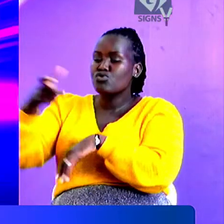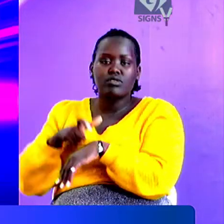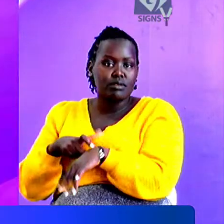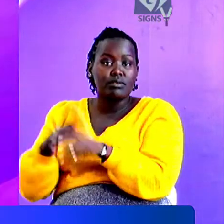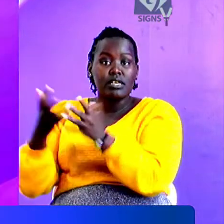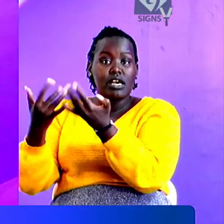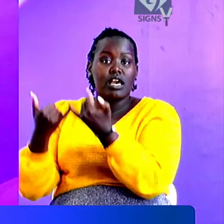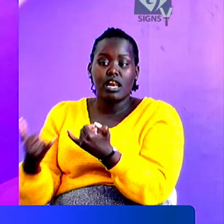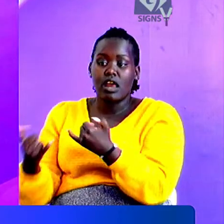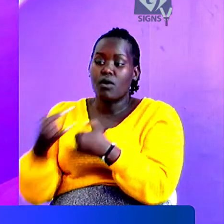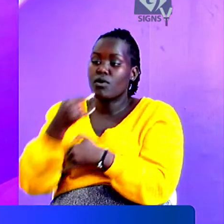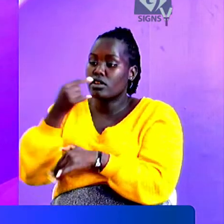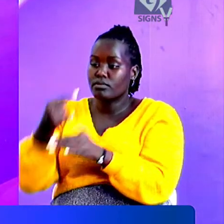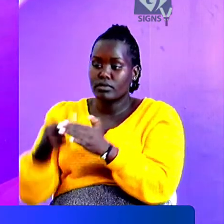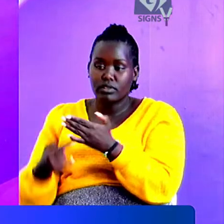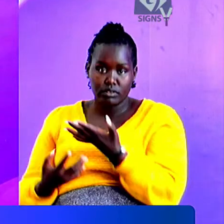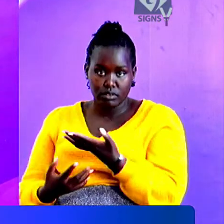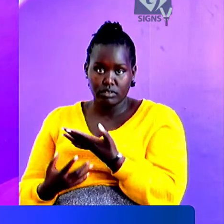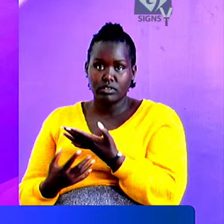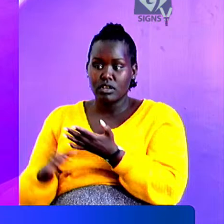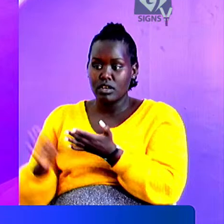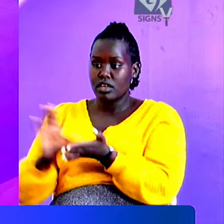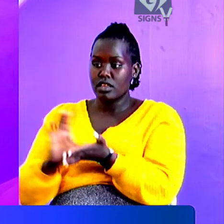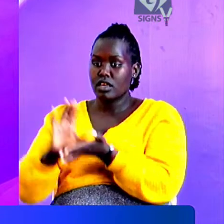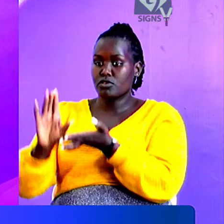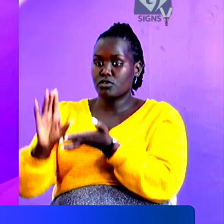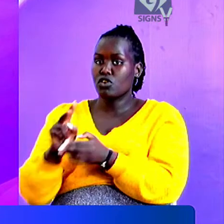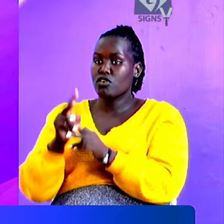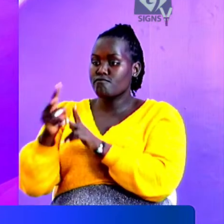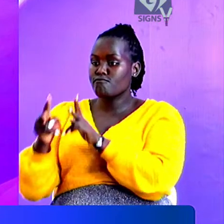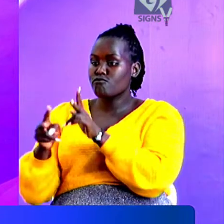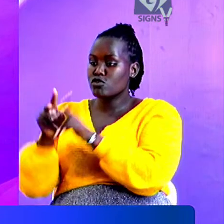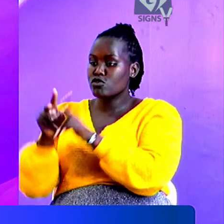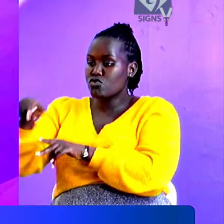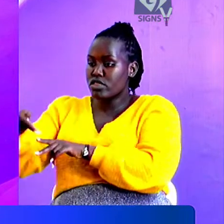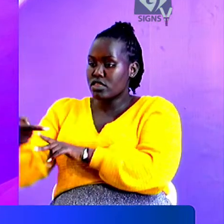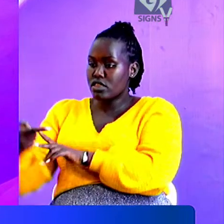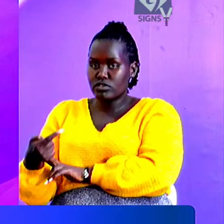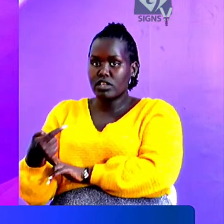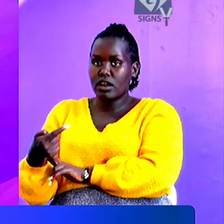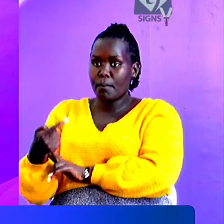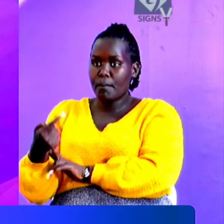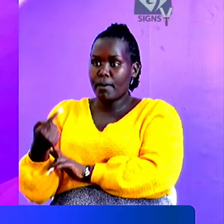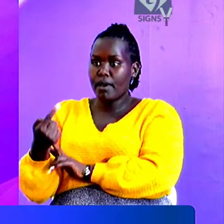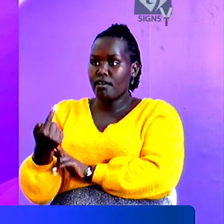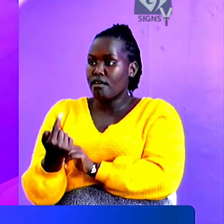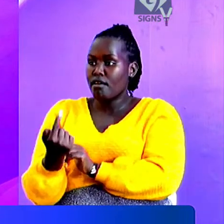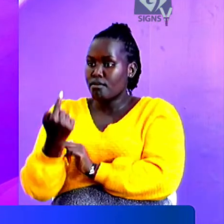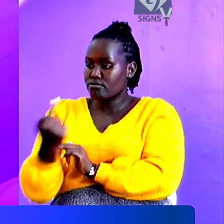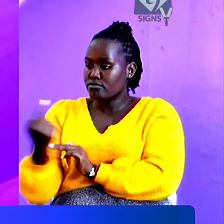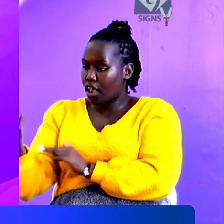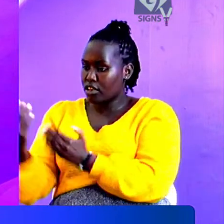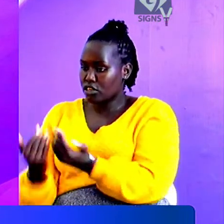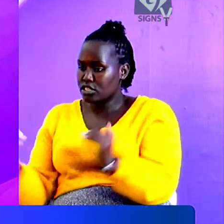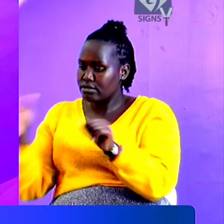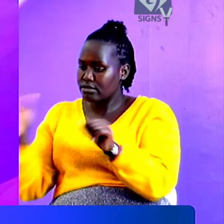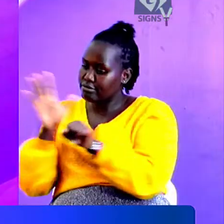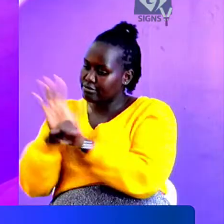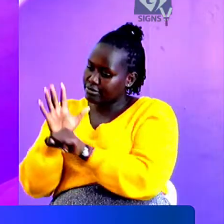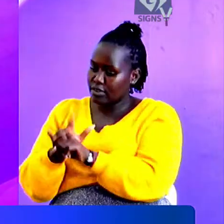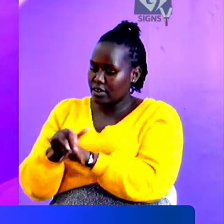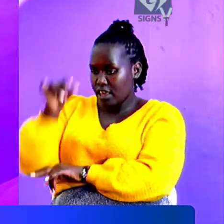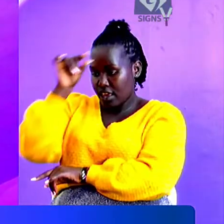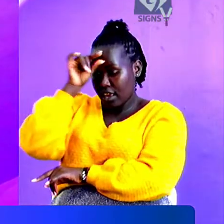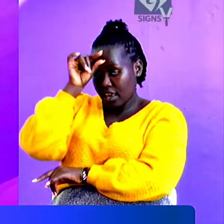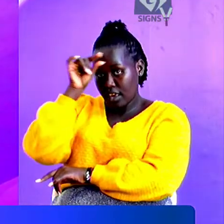they're being told the capitation of 22,000 per child in high school is a lot. Cannot be met. It's a lot. That the government can